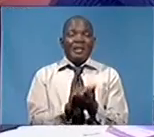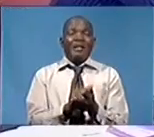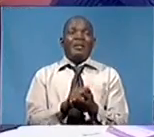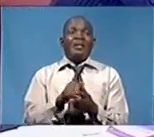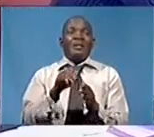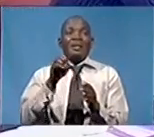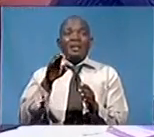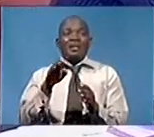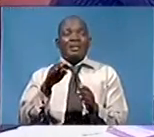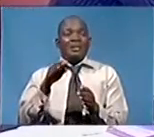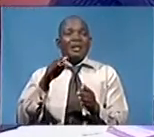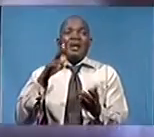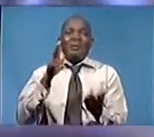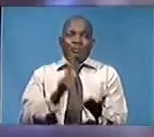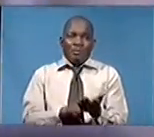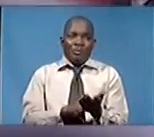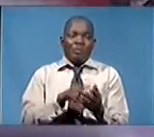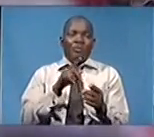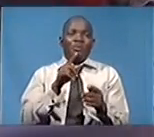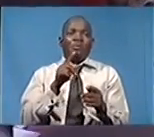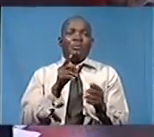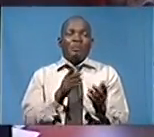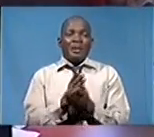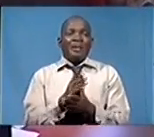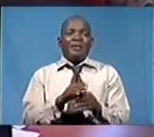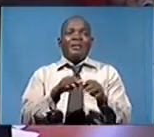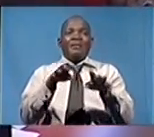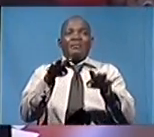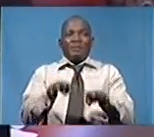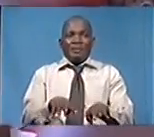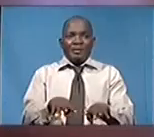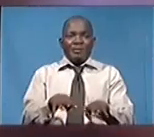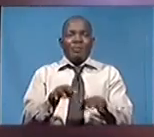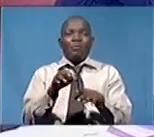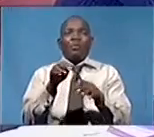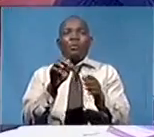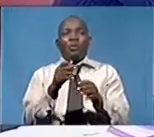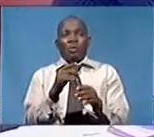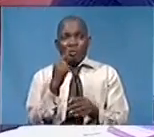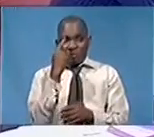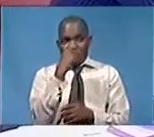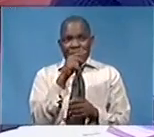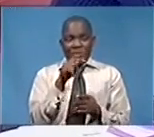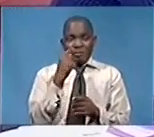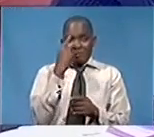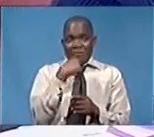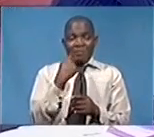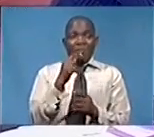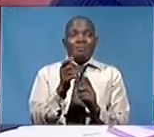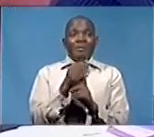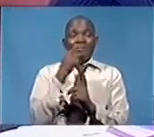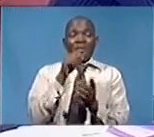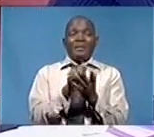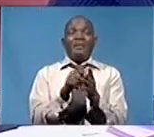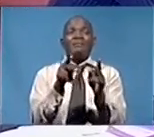to establish by fingerprint or facial recognition that the